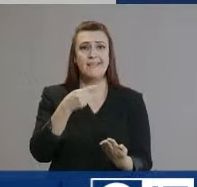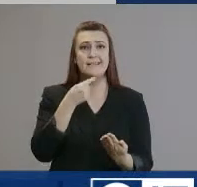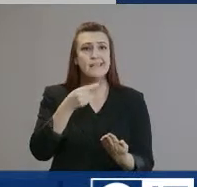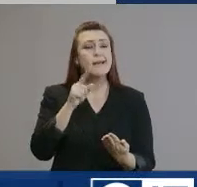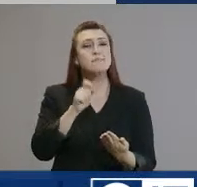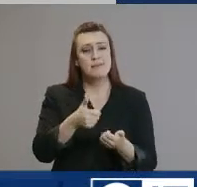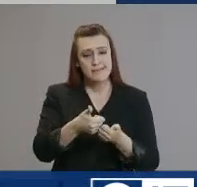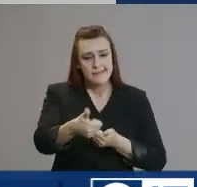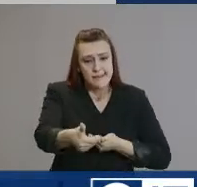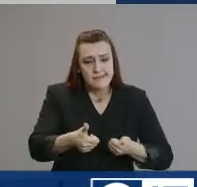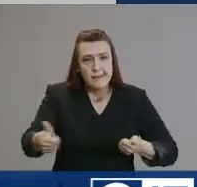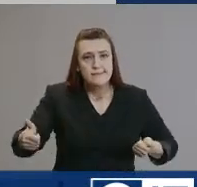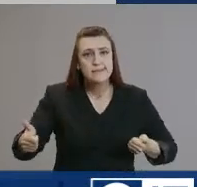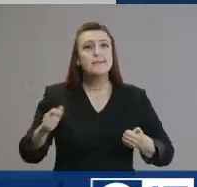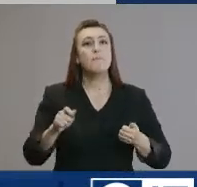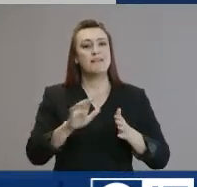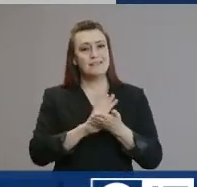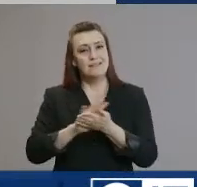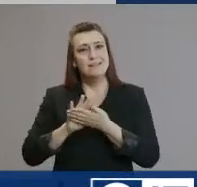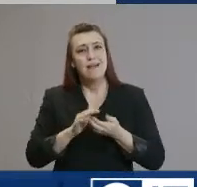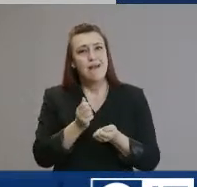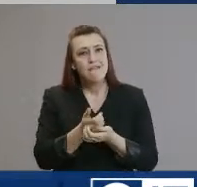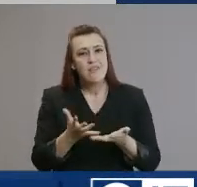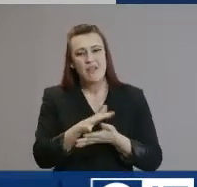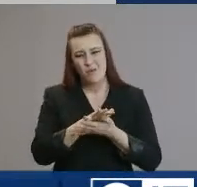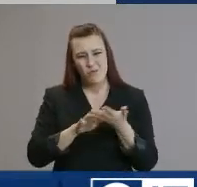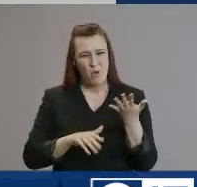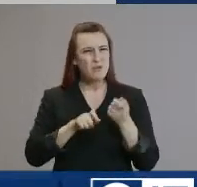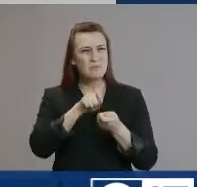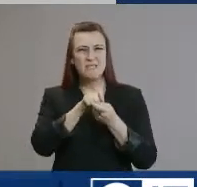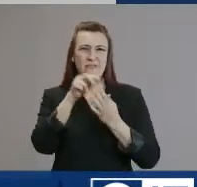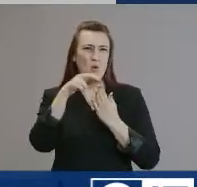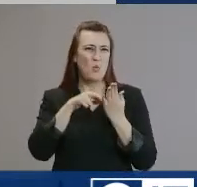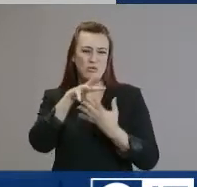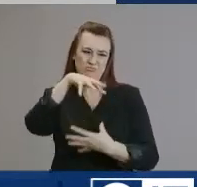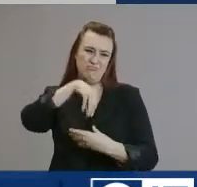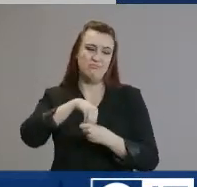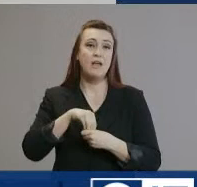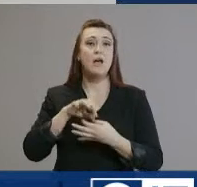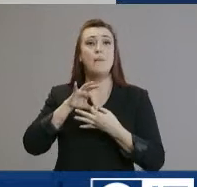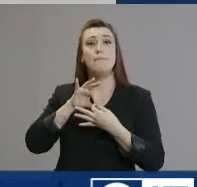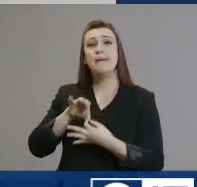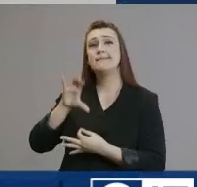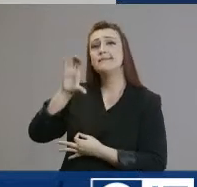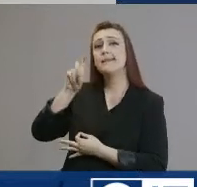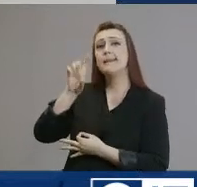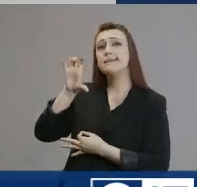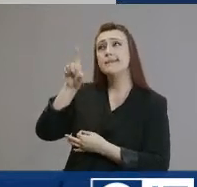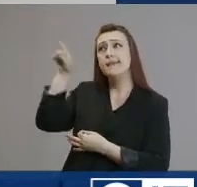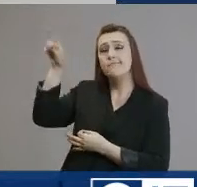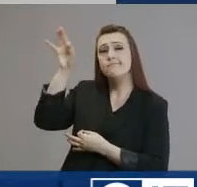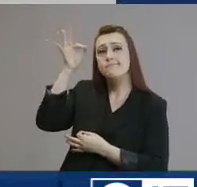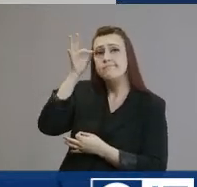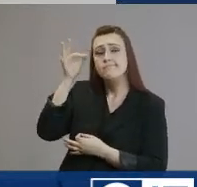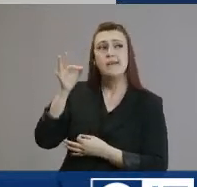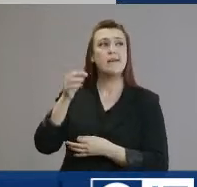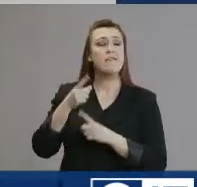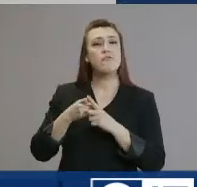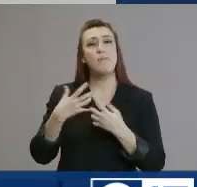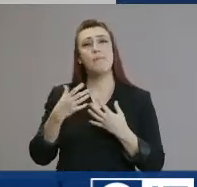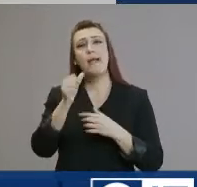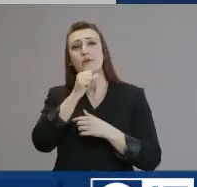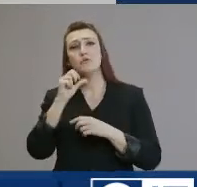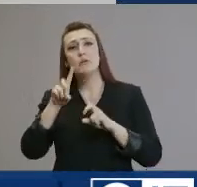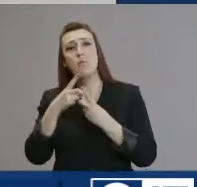And that's based on guidance from the Centers for Disease Control, the Arizona Department of Health Services, the Department of